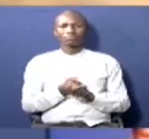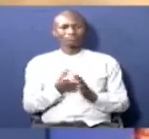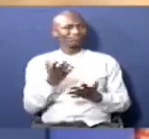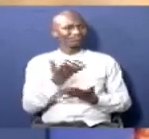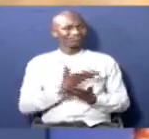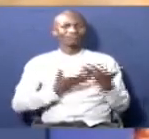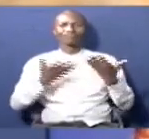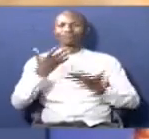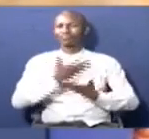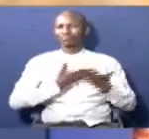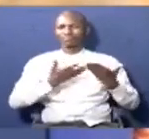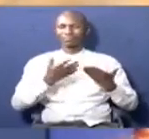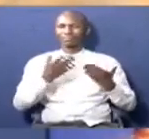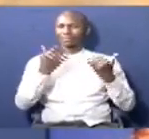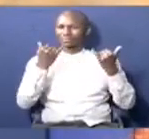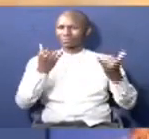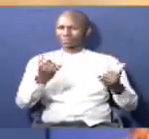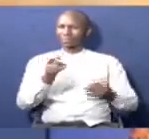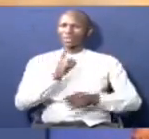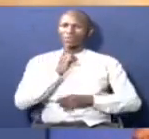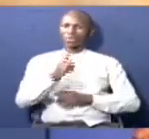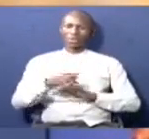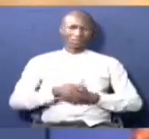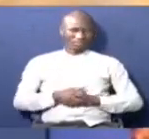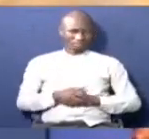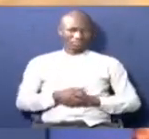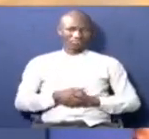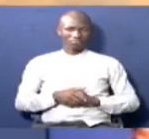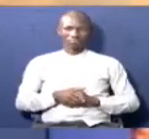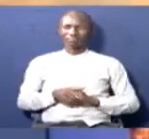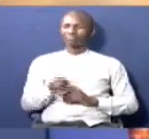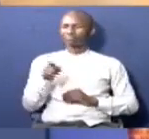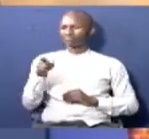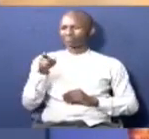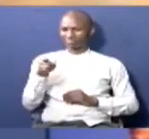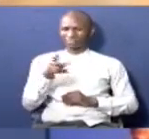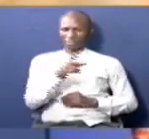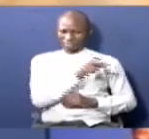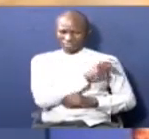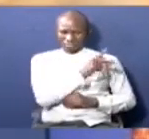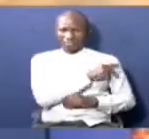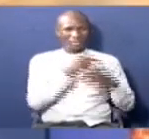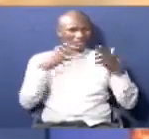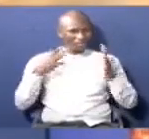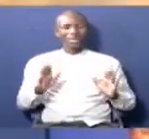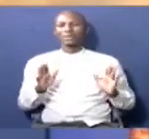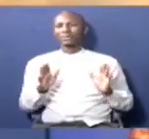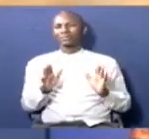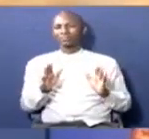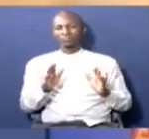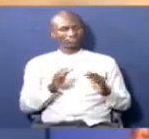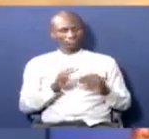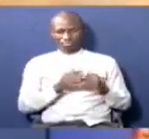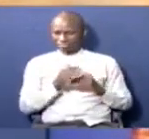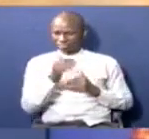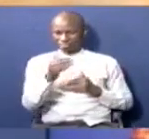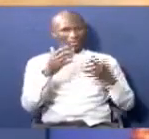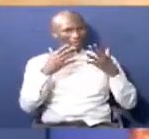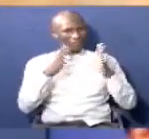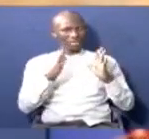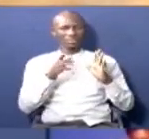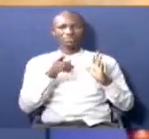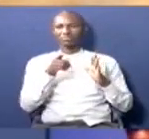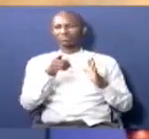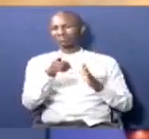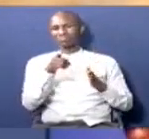reintegration, and I therefore direct, as a result of the vaccination progress that you have made, that this